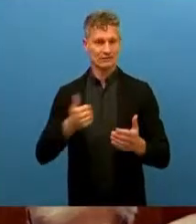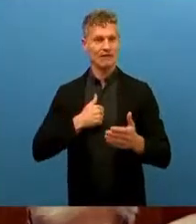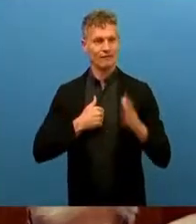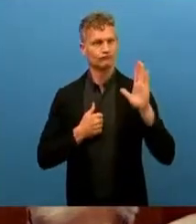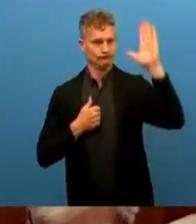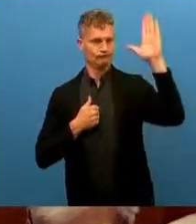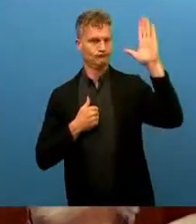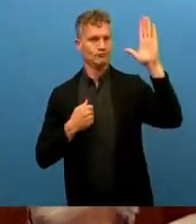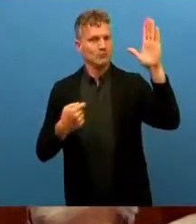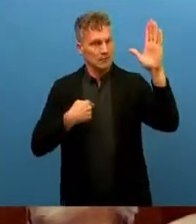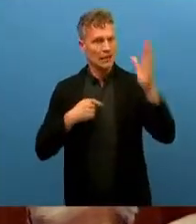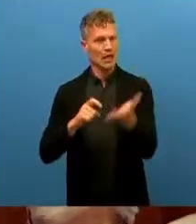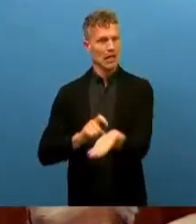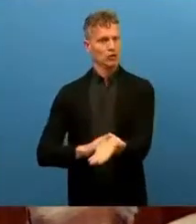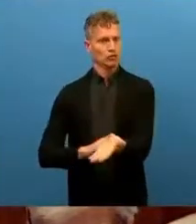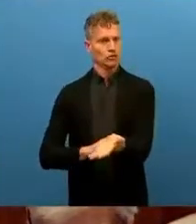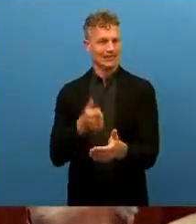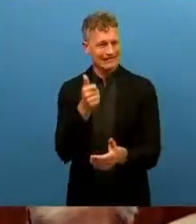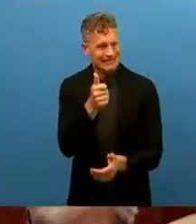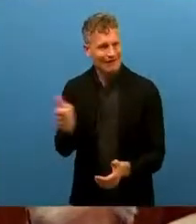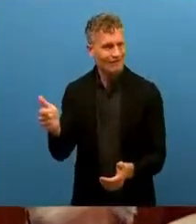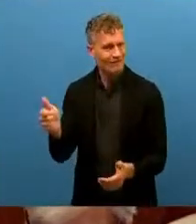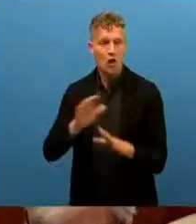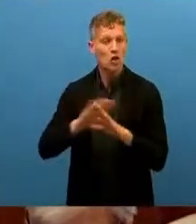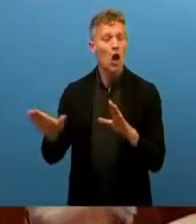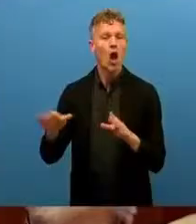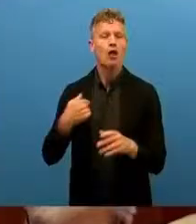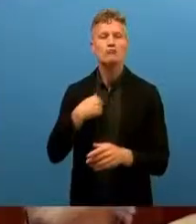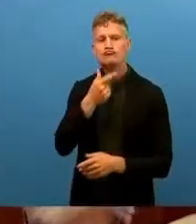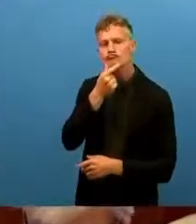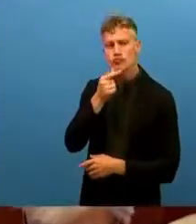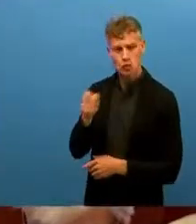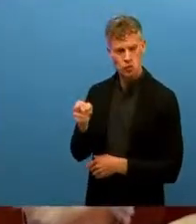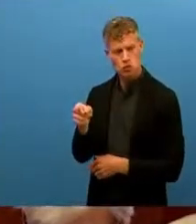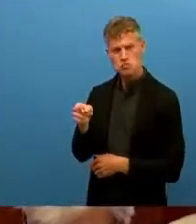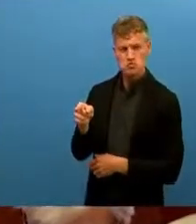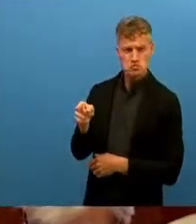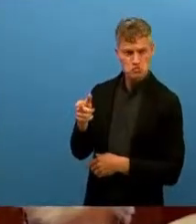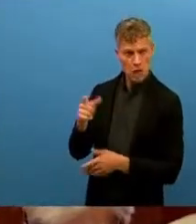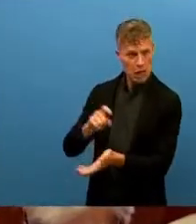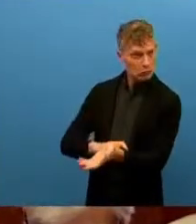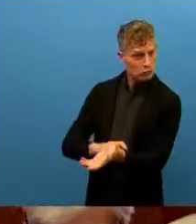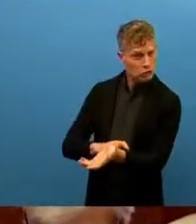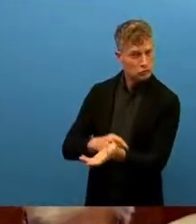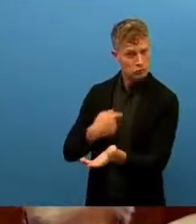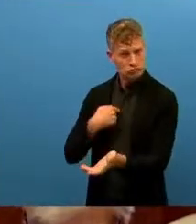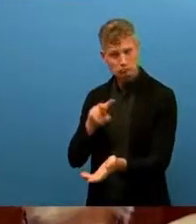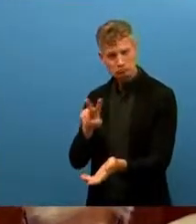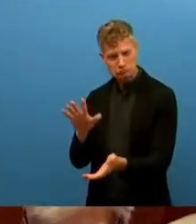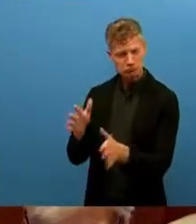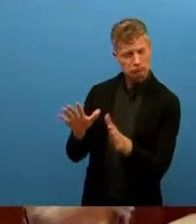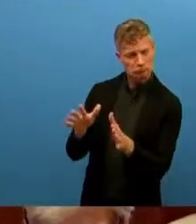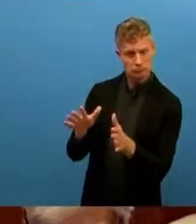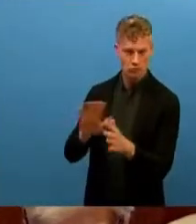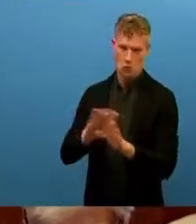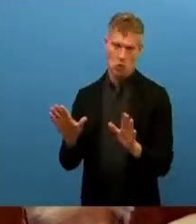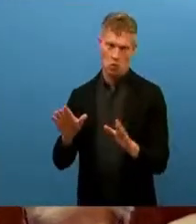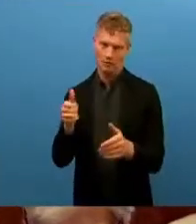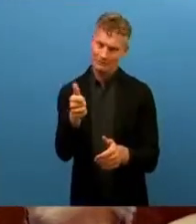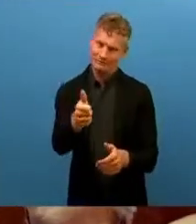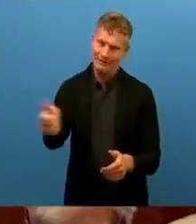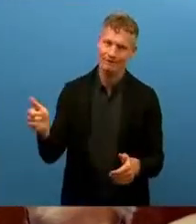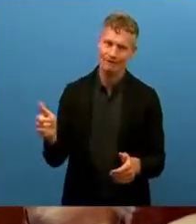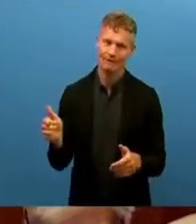customary governance, and cultural practices. Recognition must not be imposed by externally or be subject to state